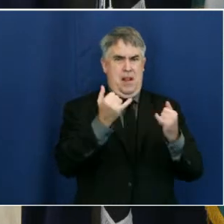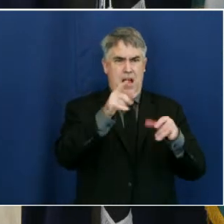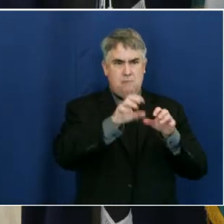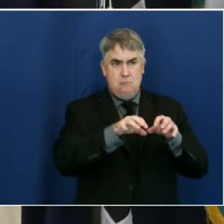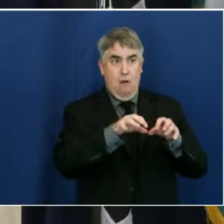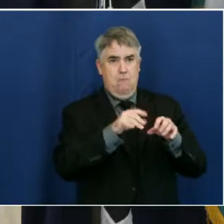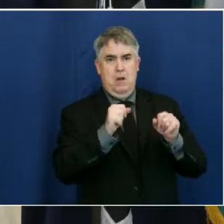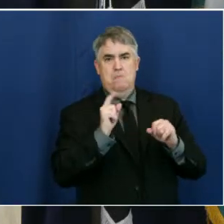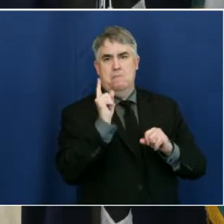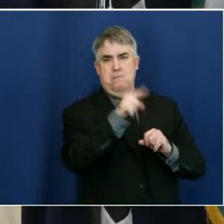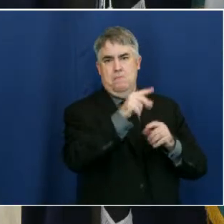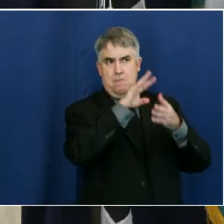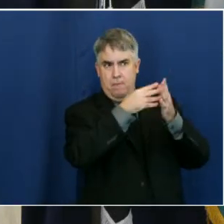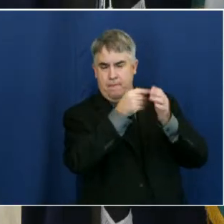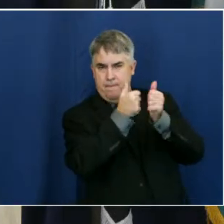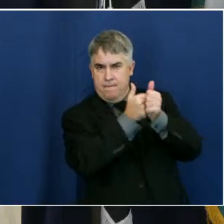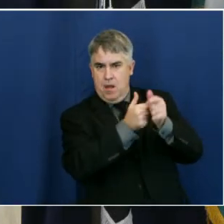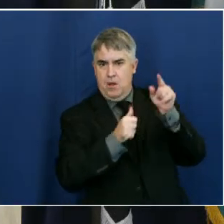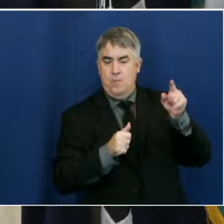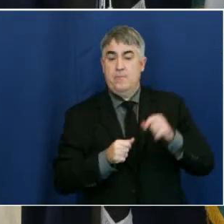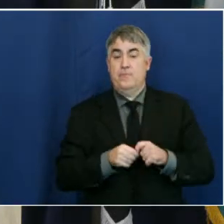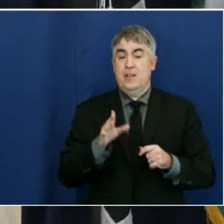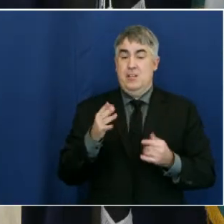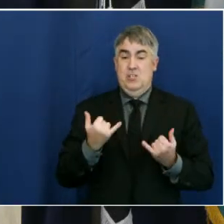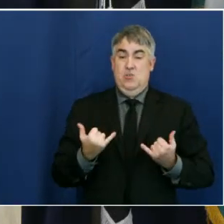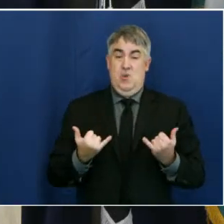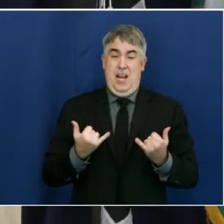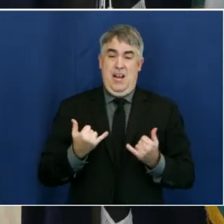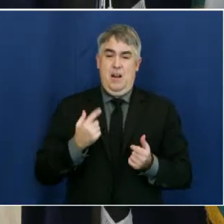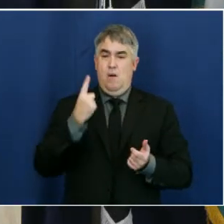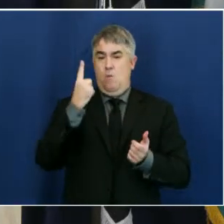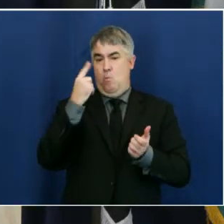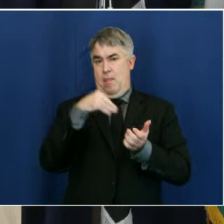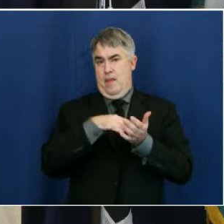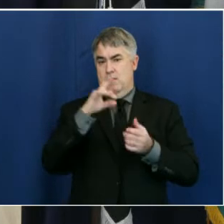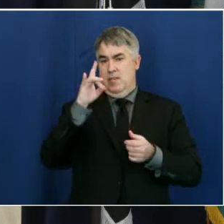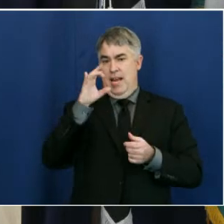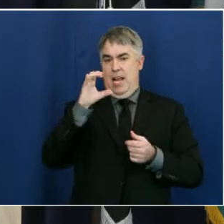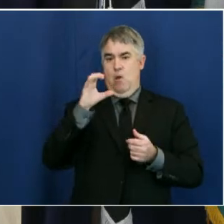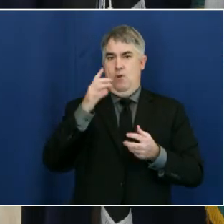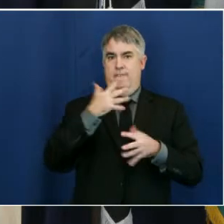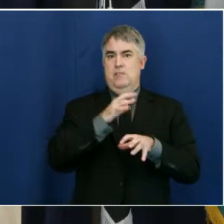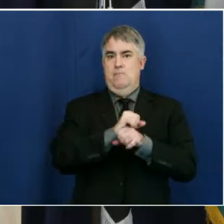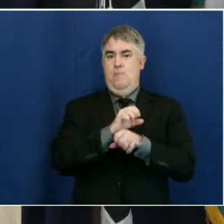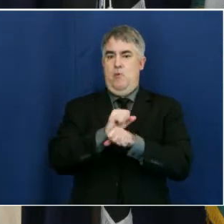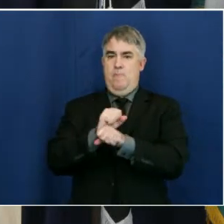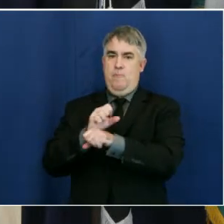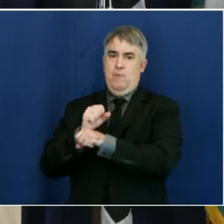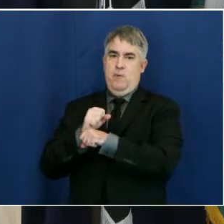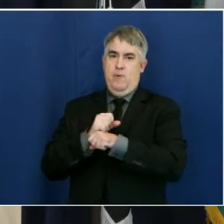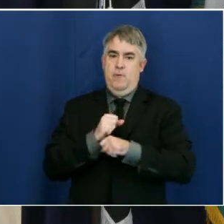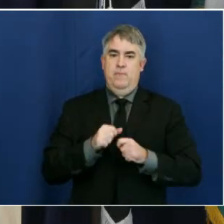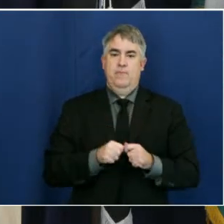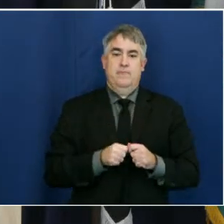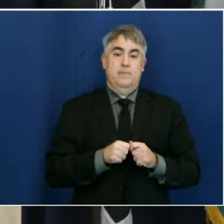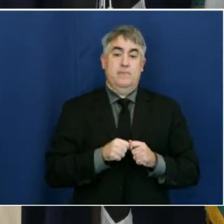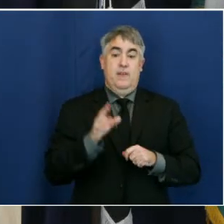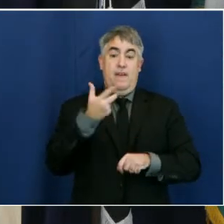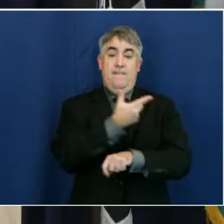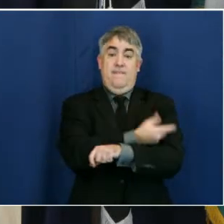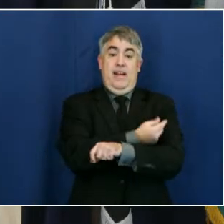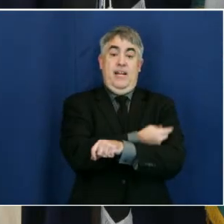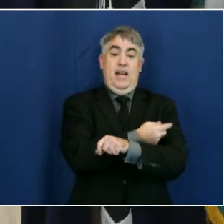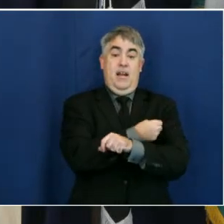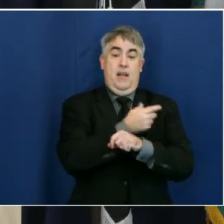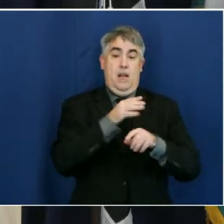1,800 appointments made. The vaccine center will be open from Monday through Sunday from 10